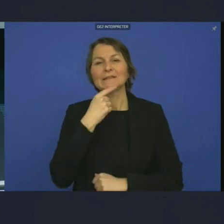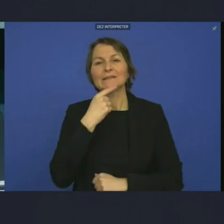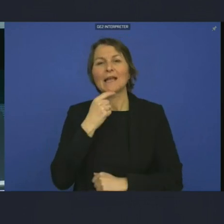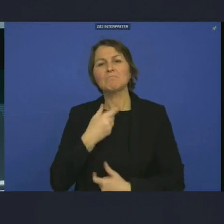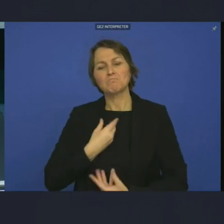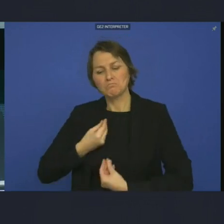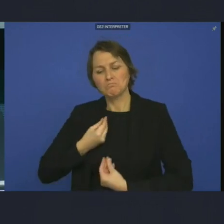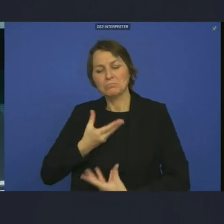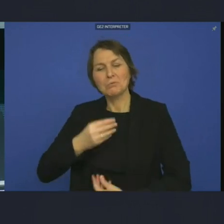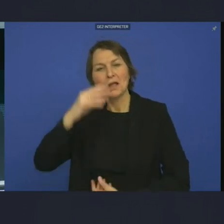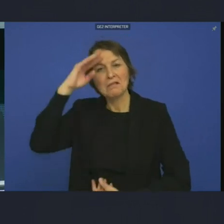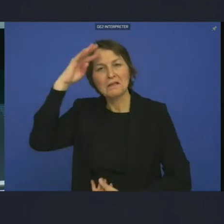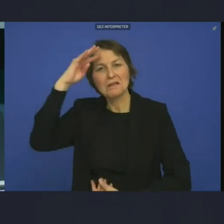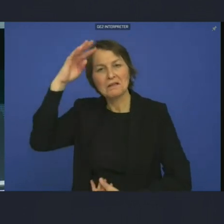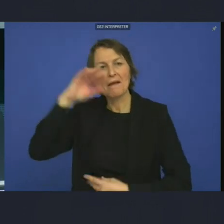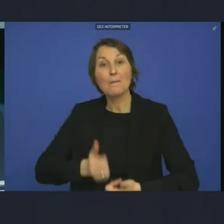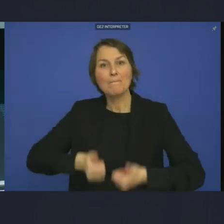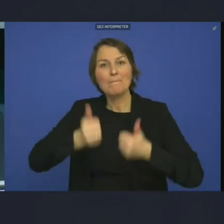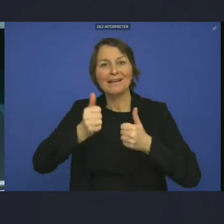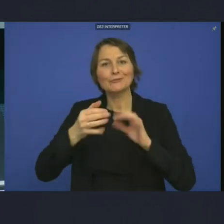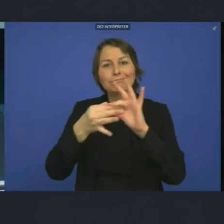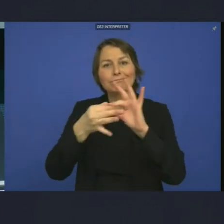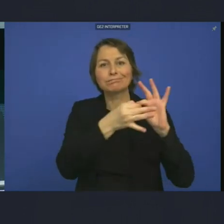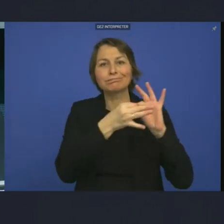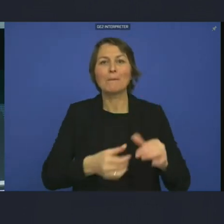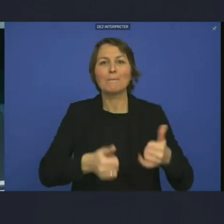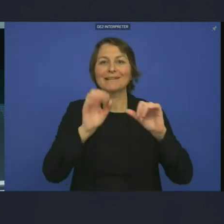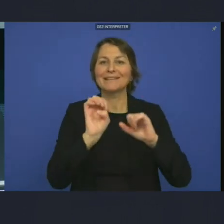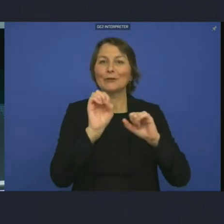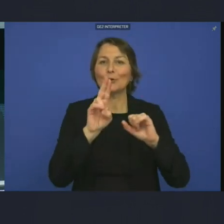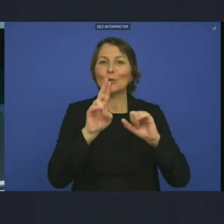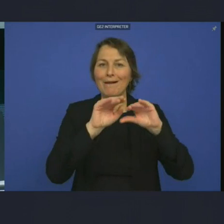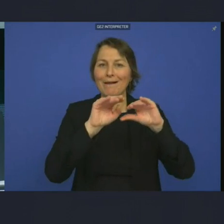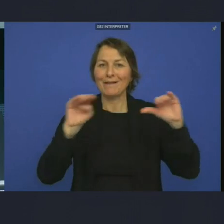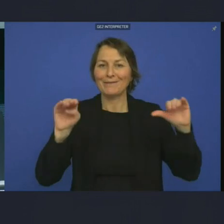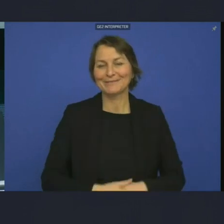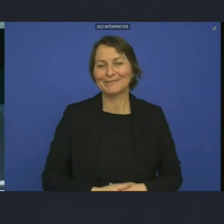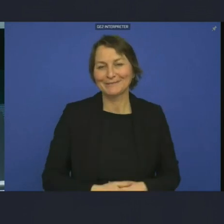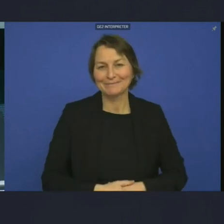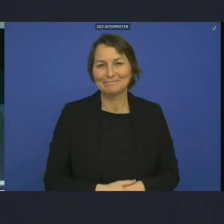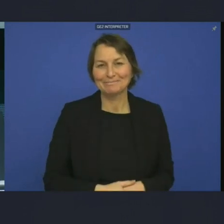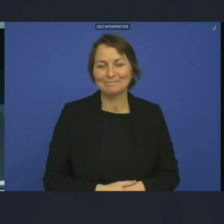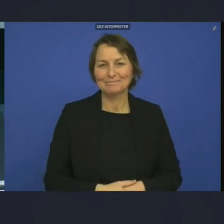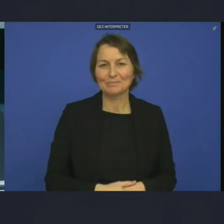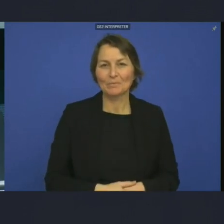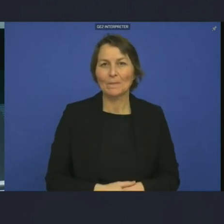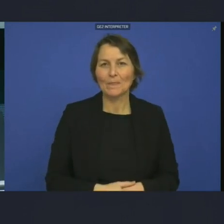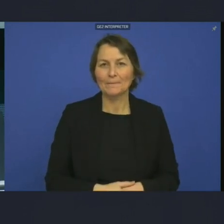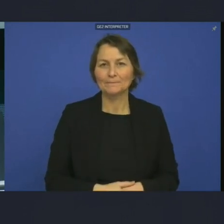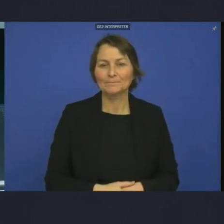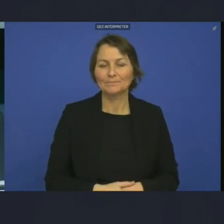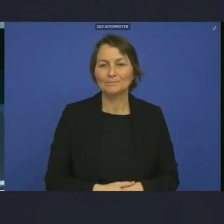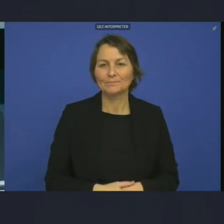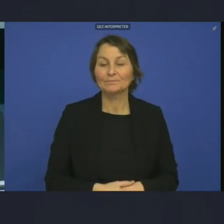that you're here to give us your insight from the side of one of our member states. And then lastly, I have